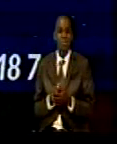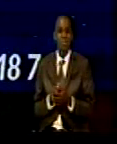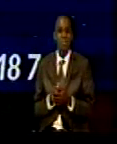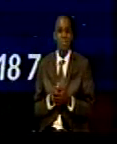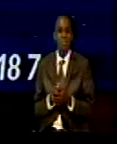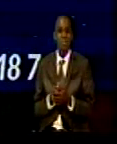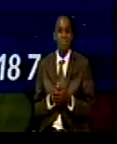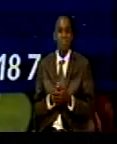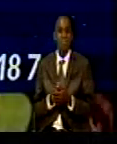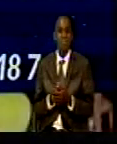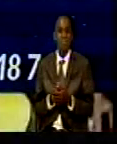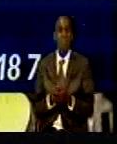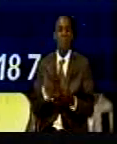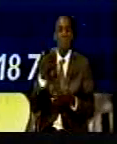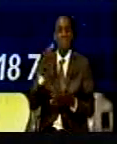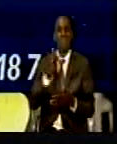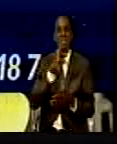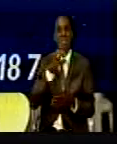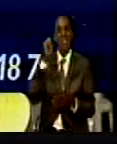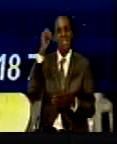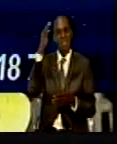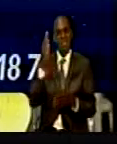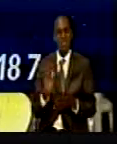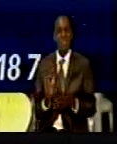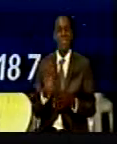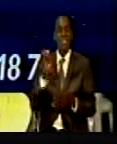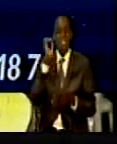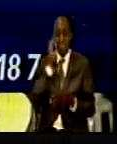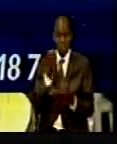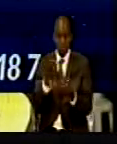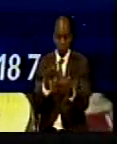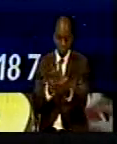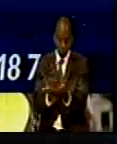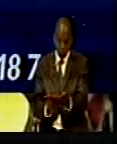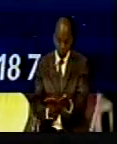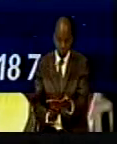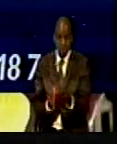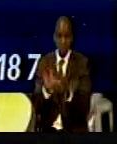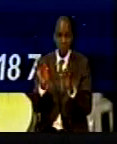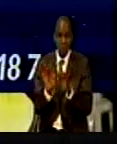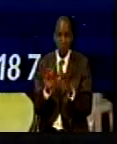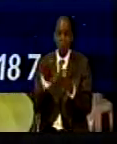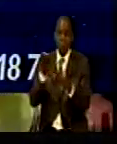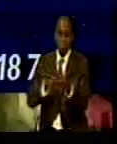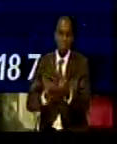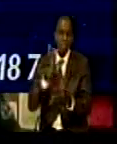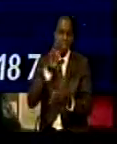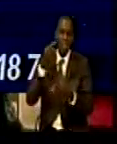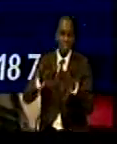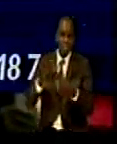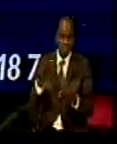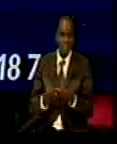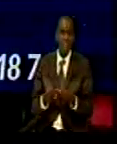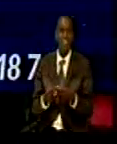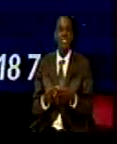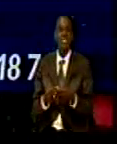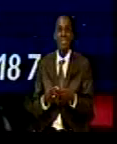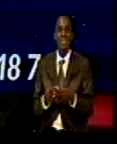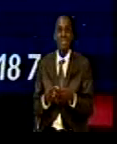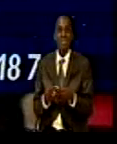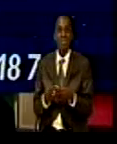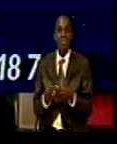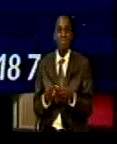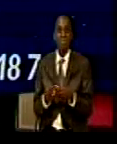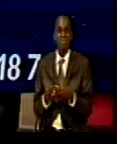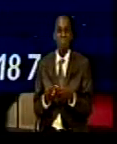There's a God. She filled the form herself, wrote her name, Nicolette Asoluka,